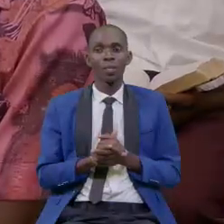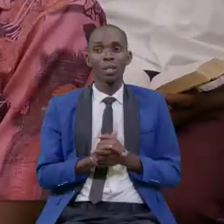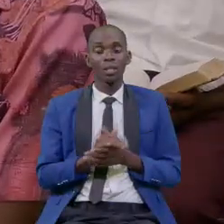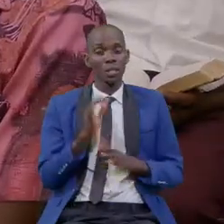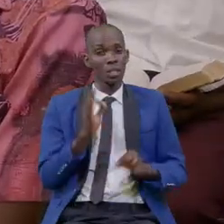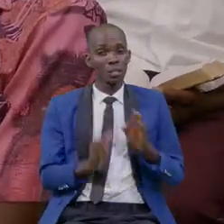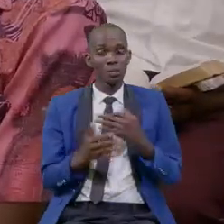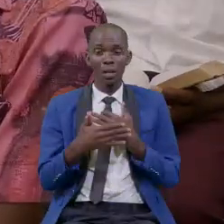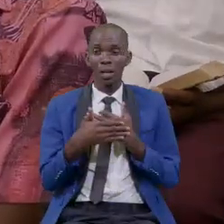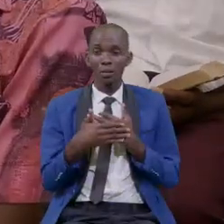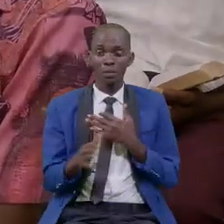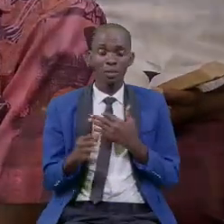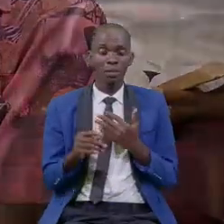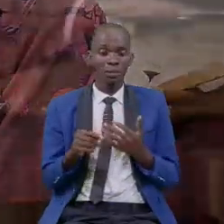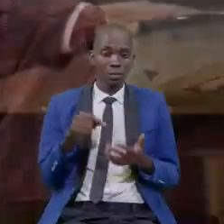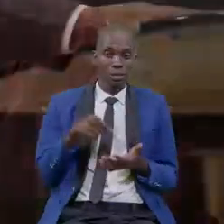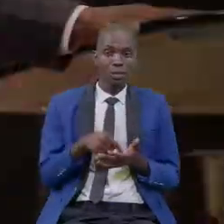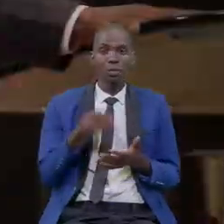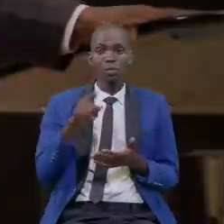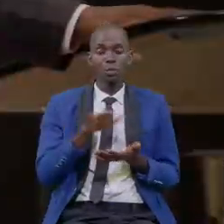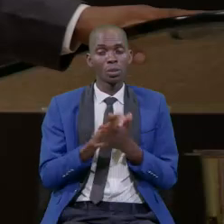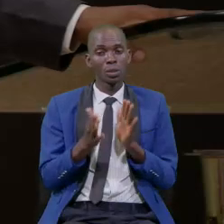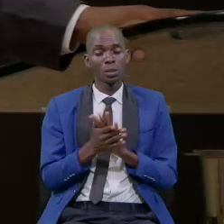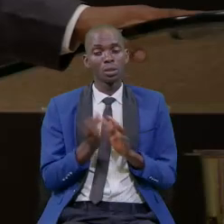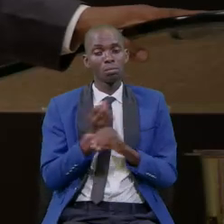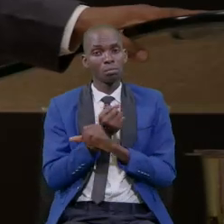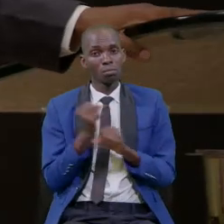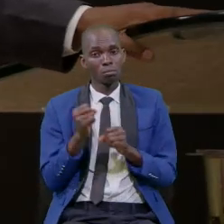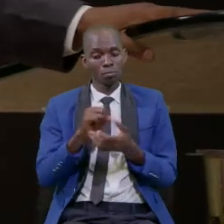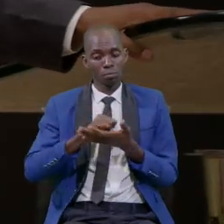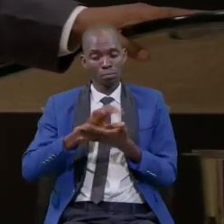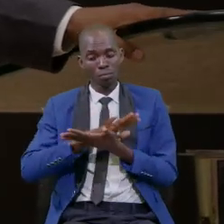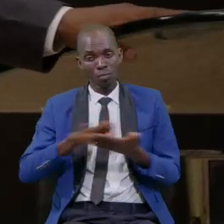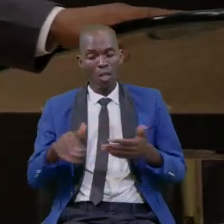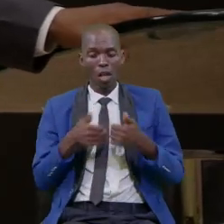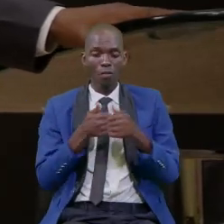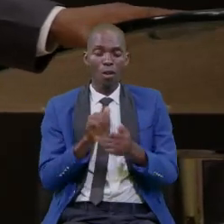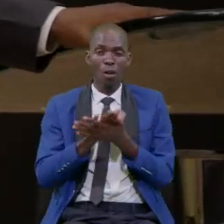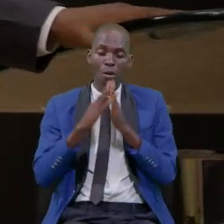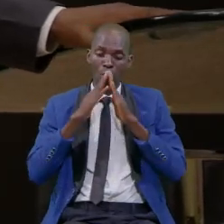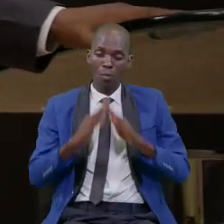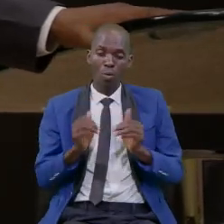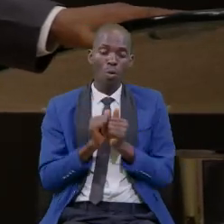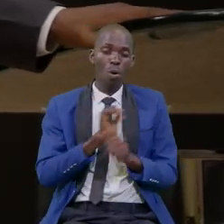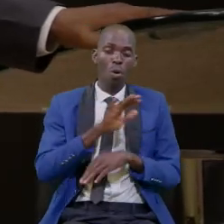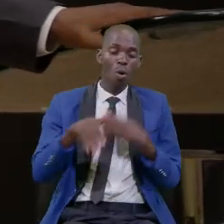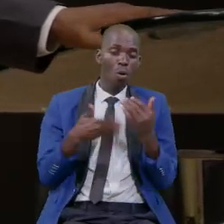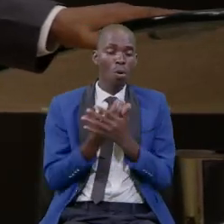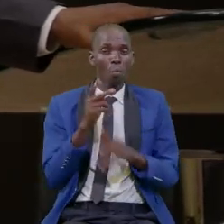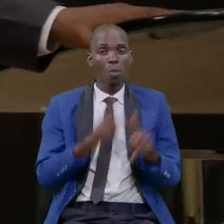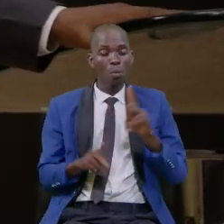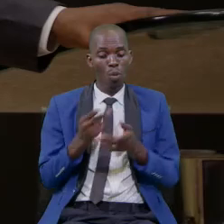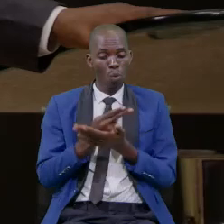being saved, you're sanctified and you follow peace with all men, and holiness without which